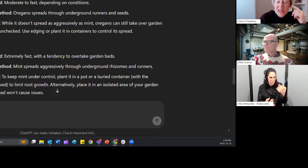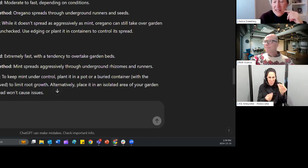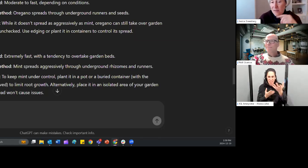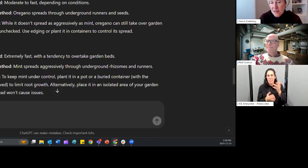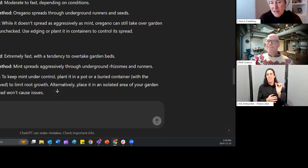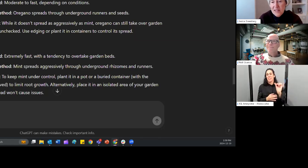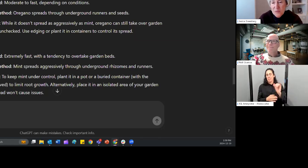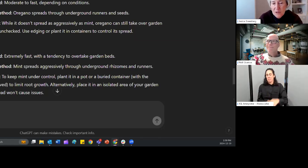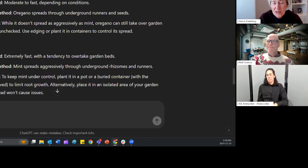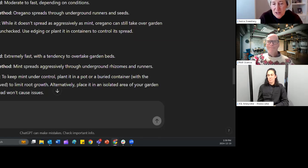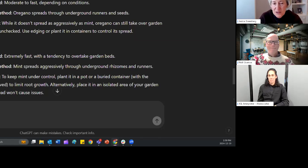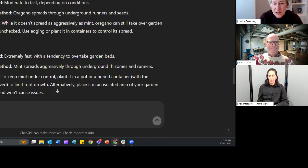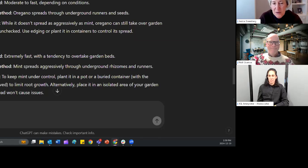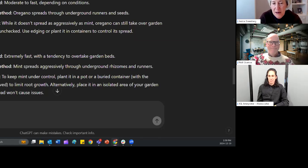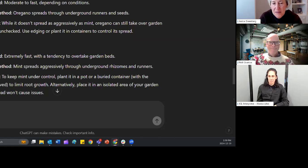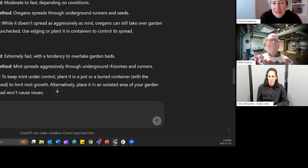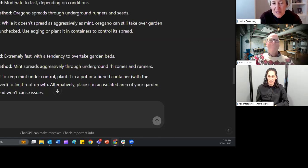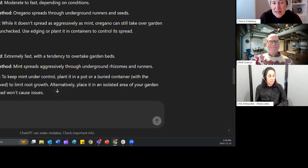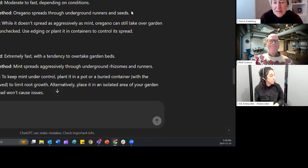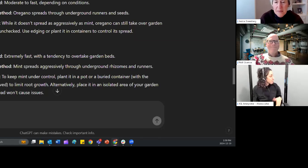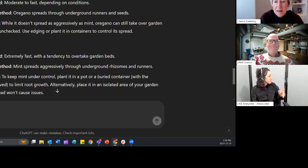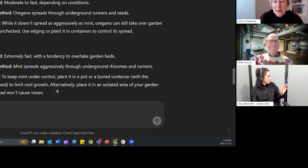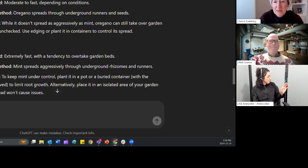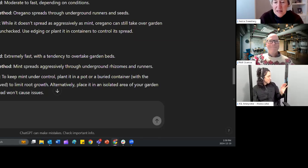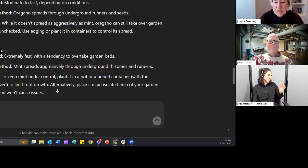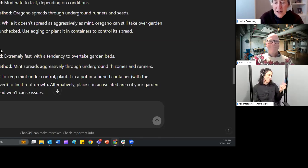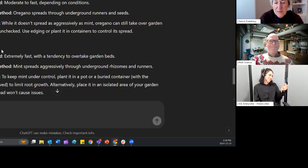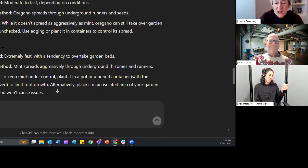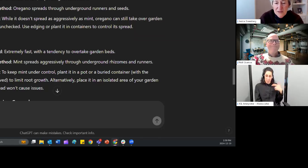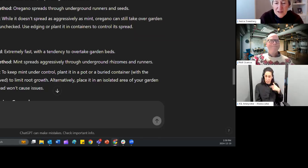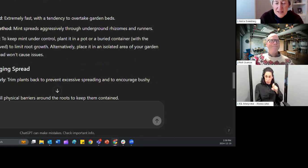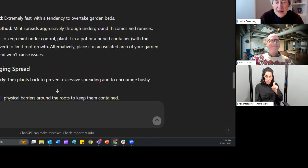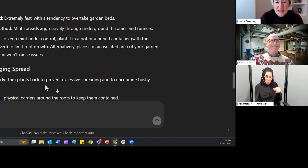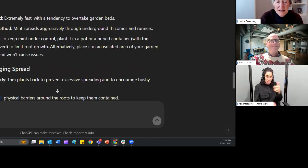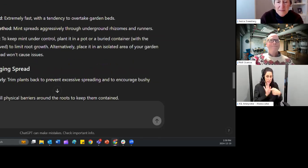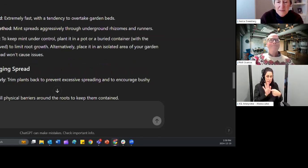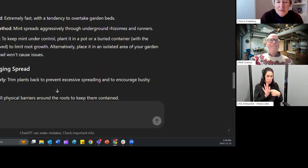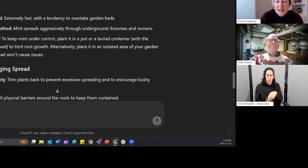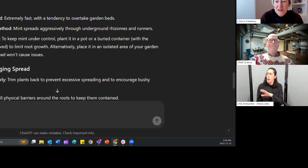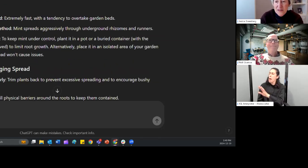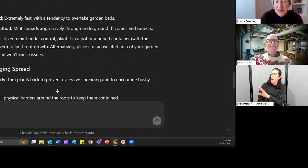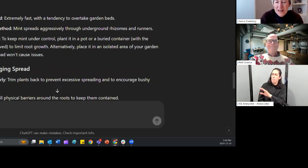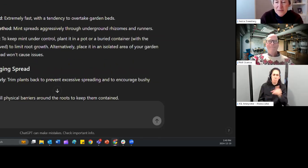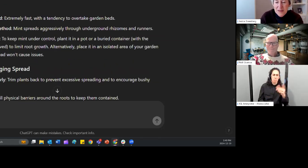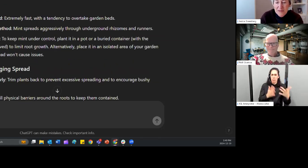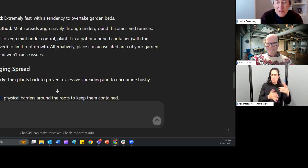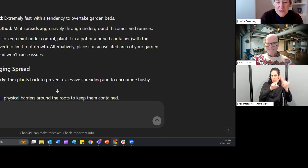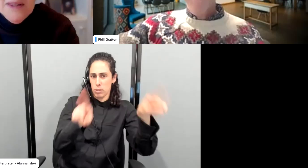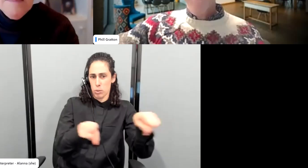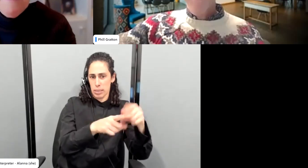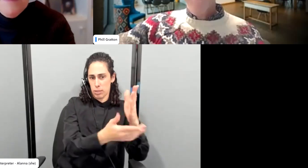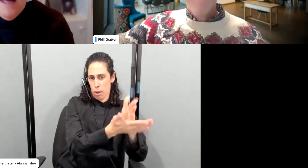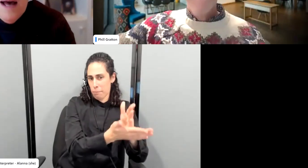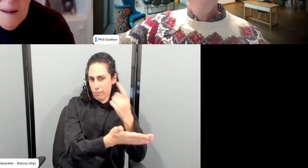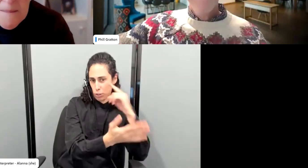just discovered, and this is really useful. You know how these days, maybe we can stop share for a second, then Phil, you can think, I don't have one to put in